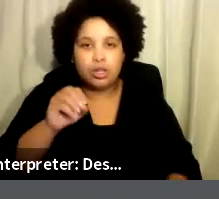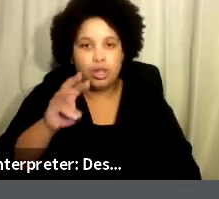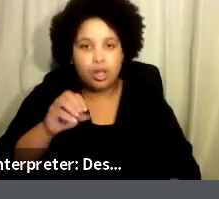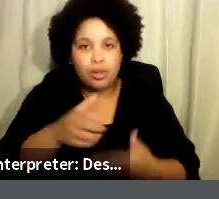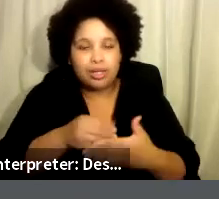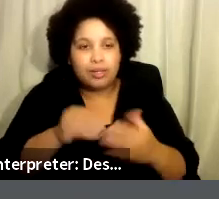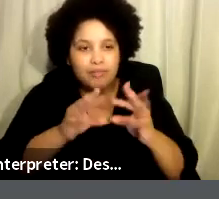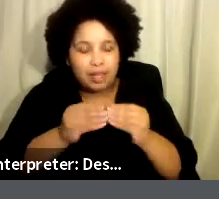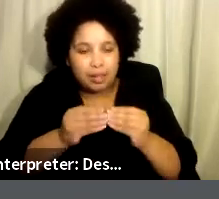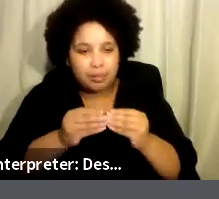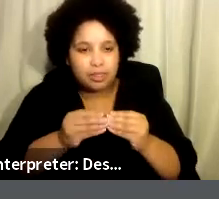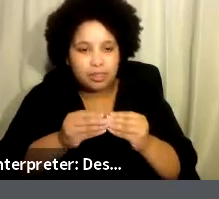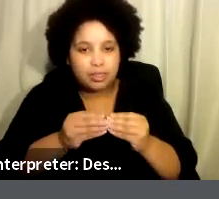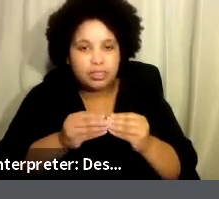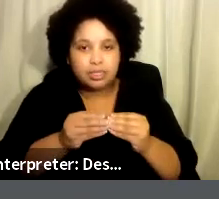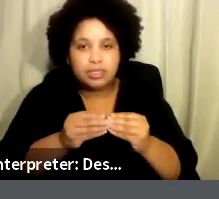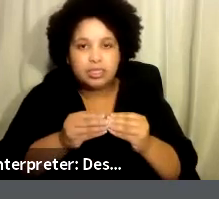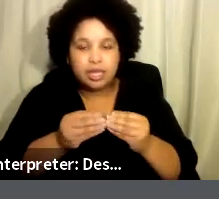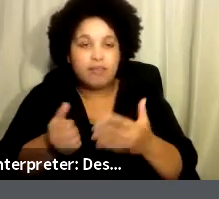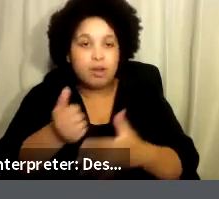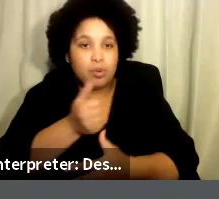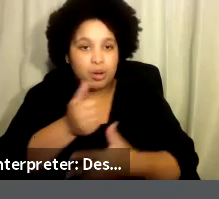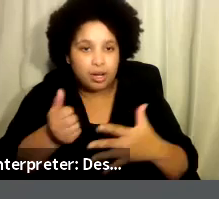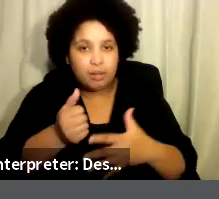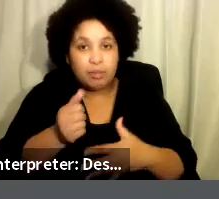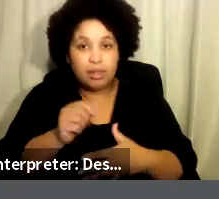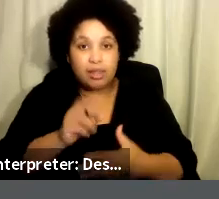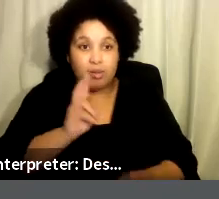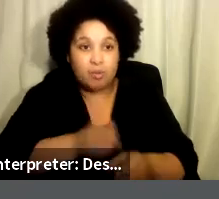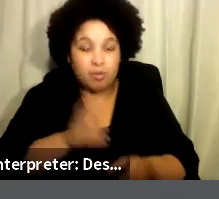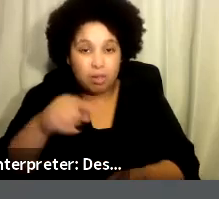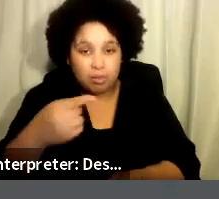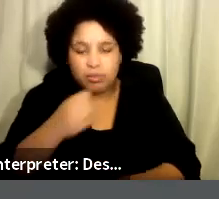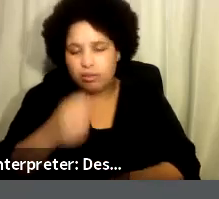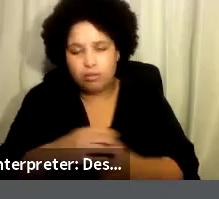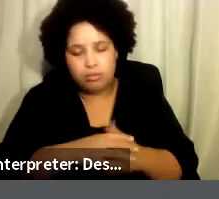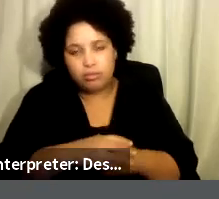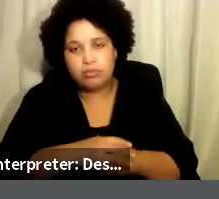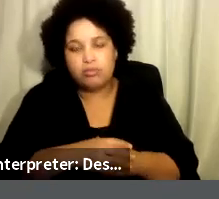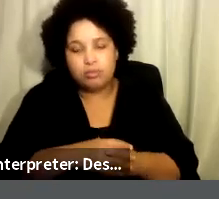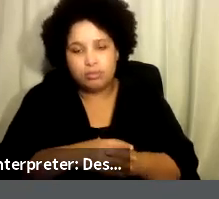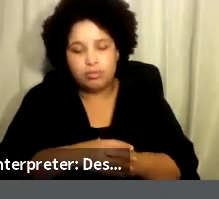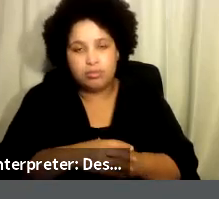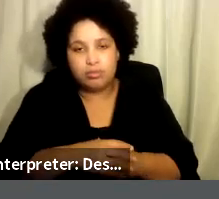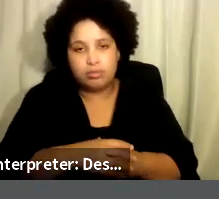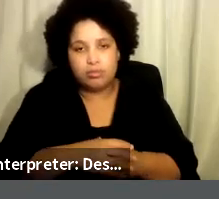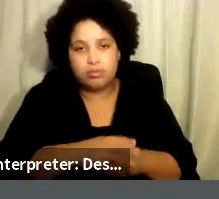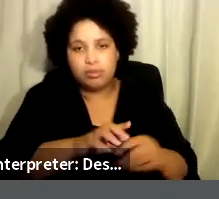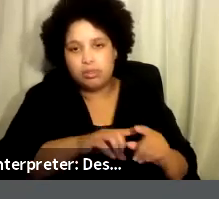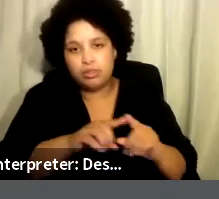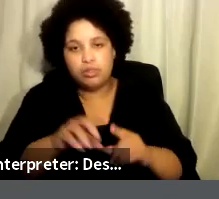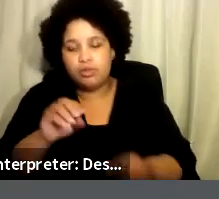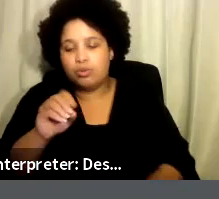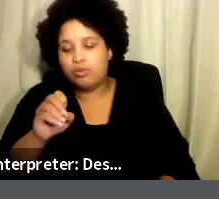they're not the only ones enrolling. We can also allow over income